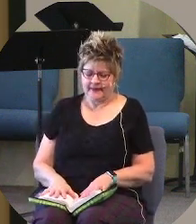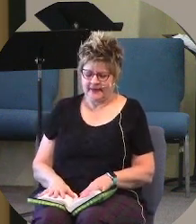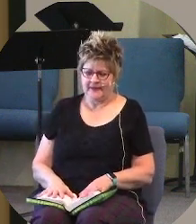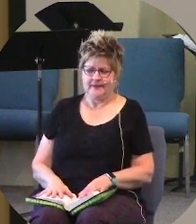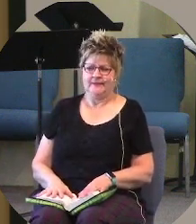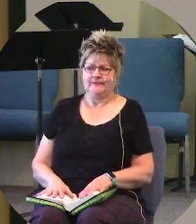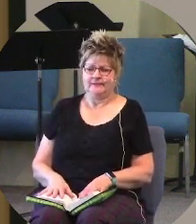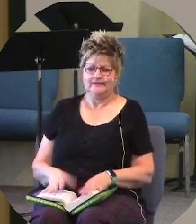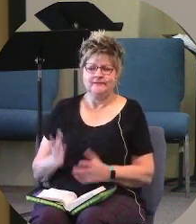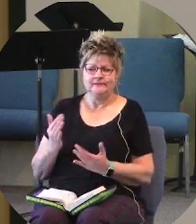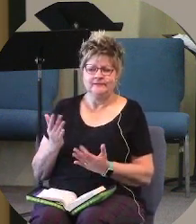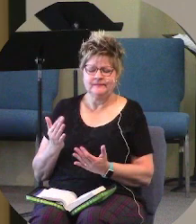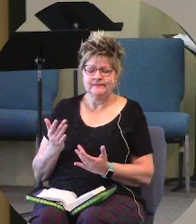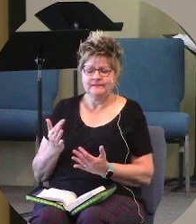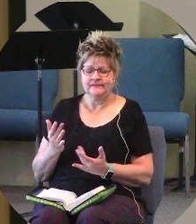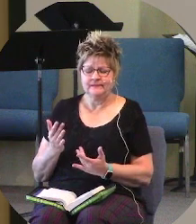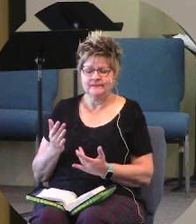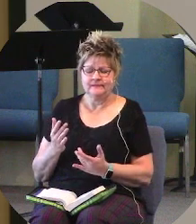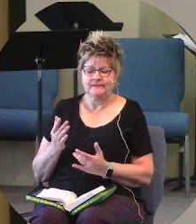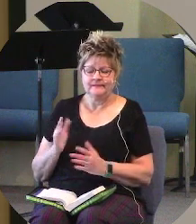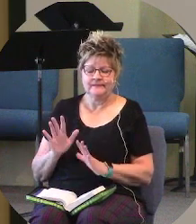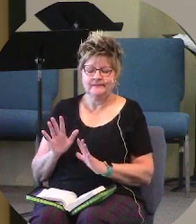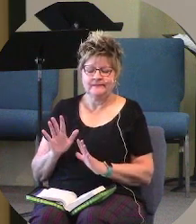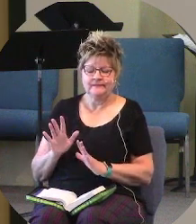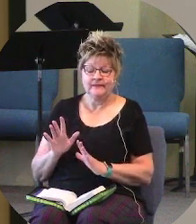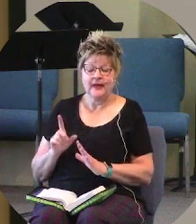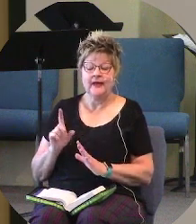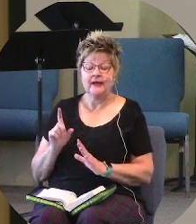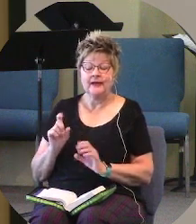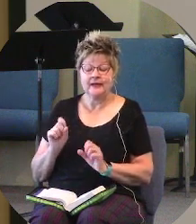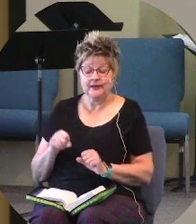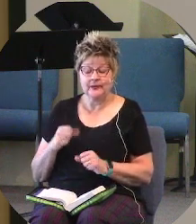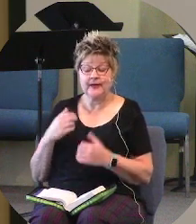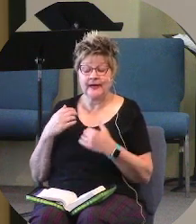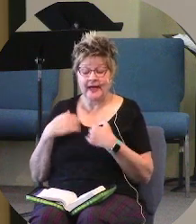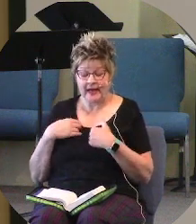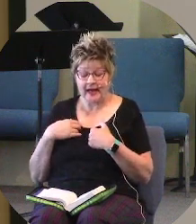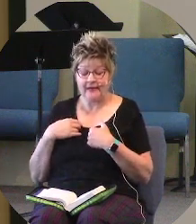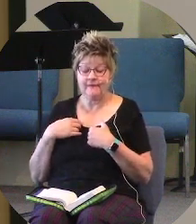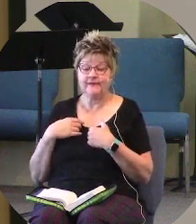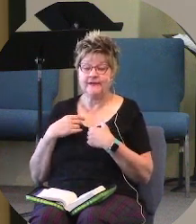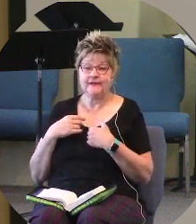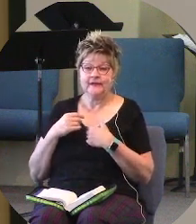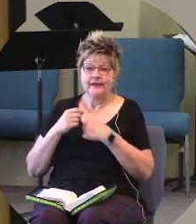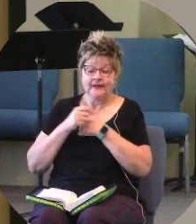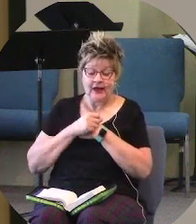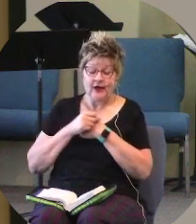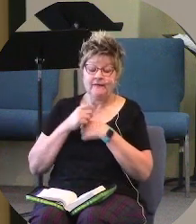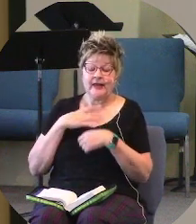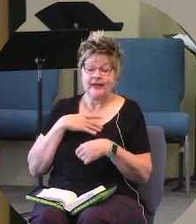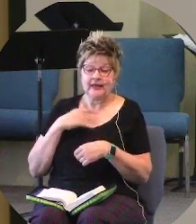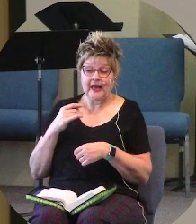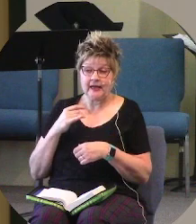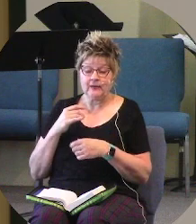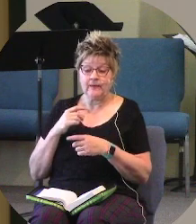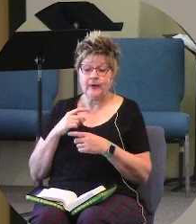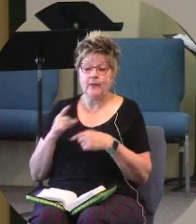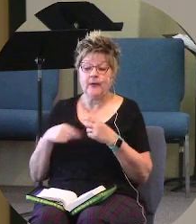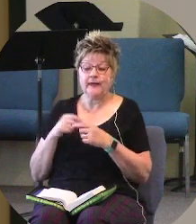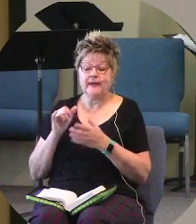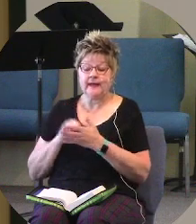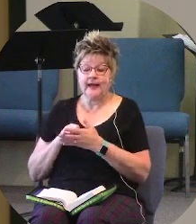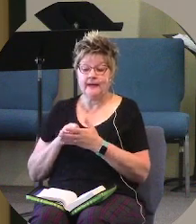hold it. Hold it. You can have that. You can love that. You can like all that. But when that becomes more